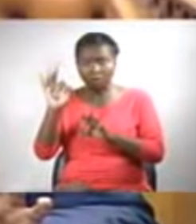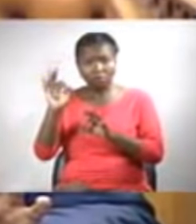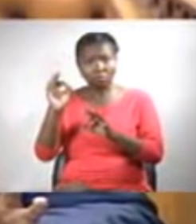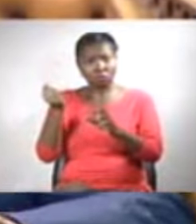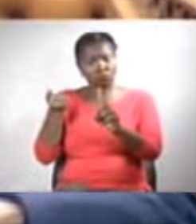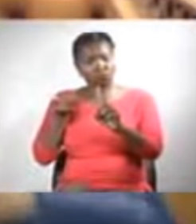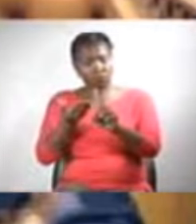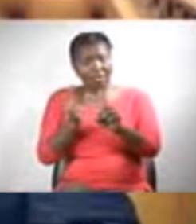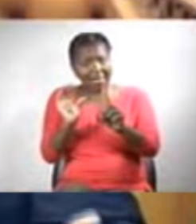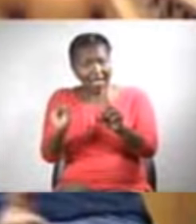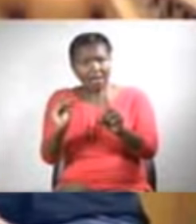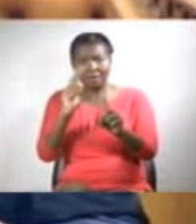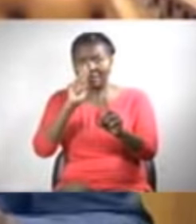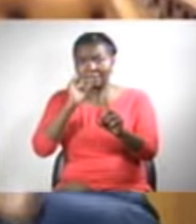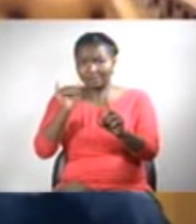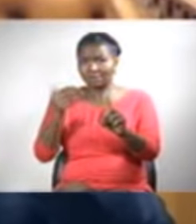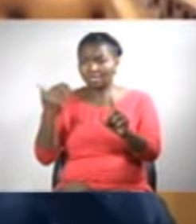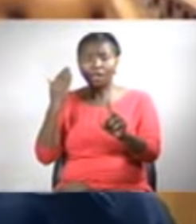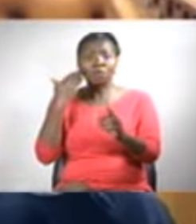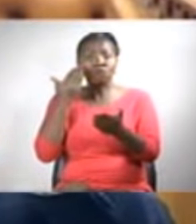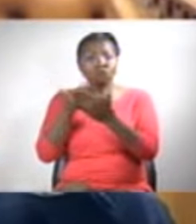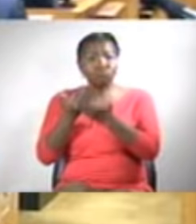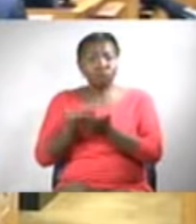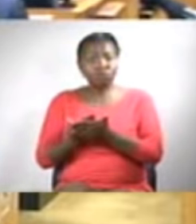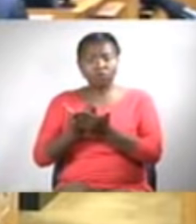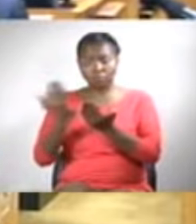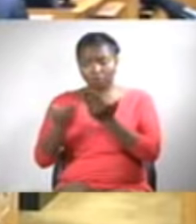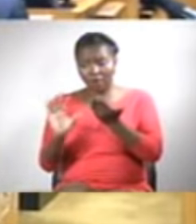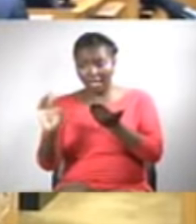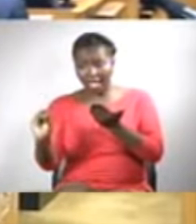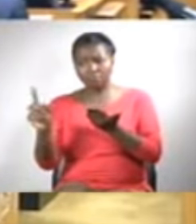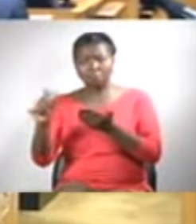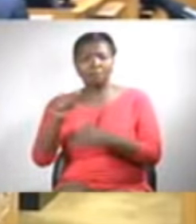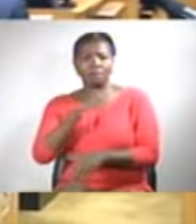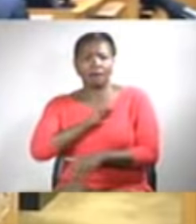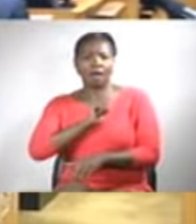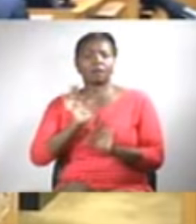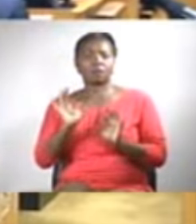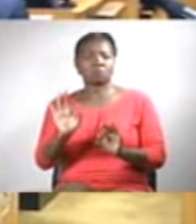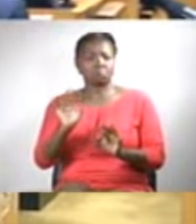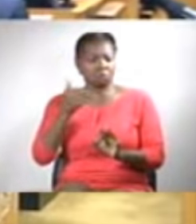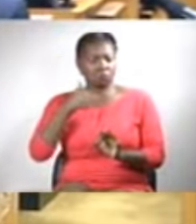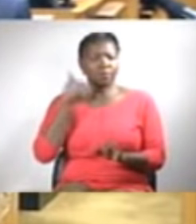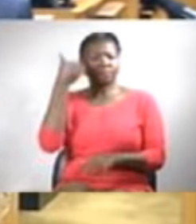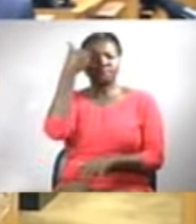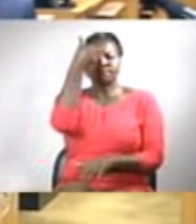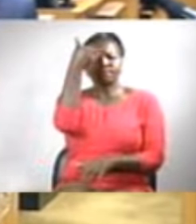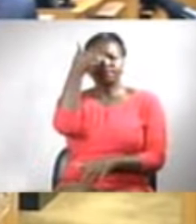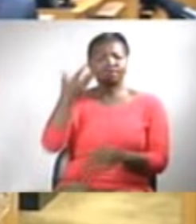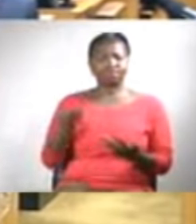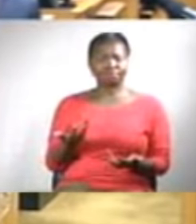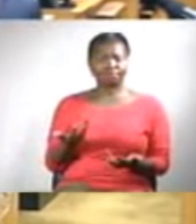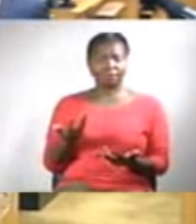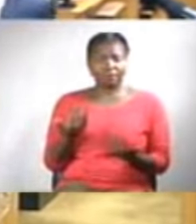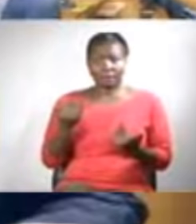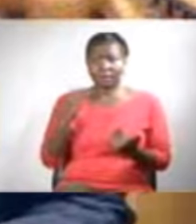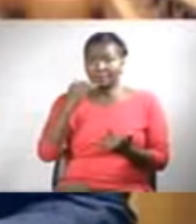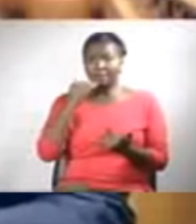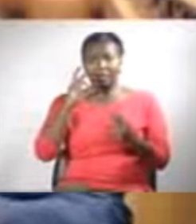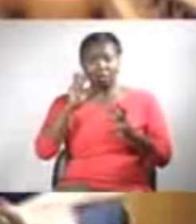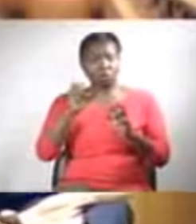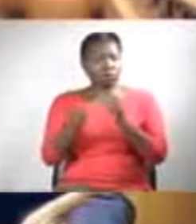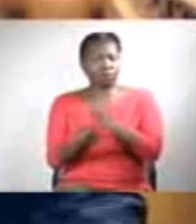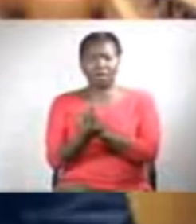are substantial, et cetera, you are lucky. We don't know. So the matter does not arise.